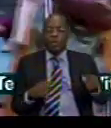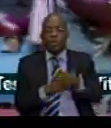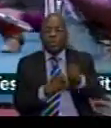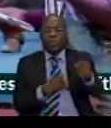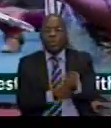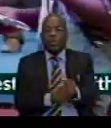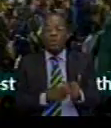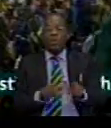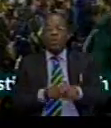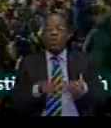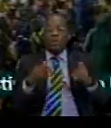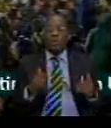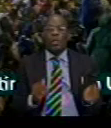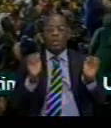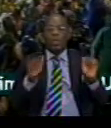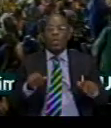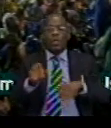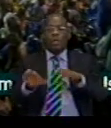Lord.